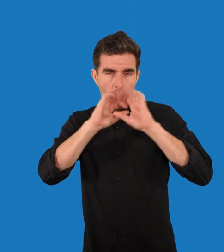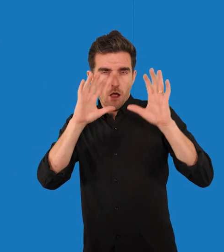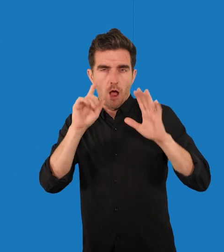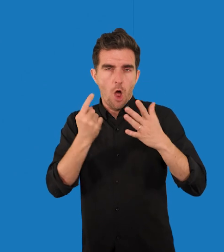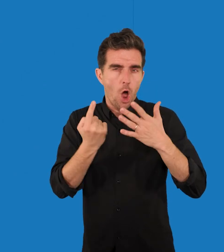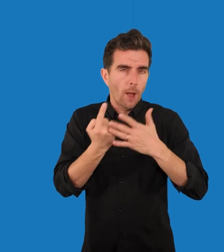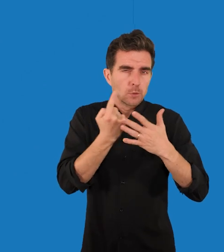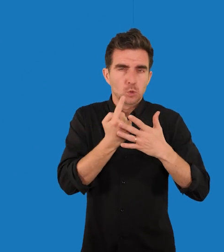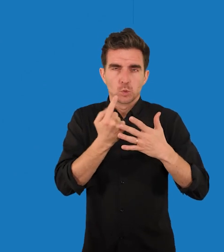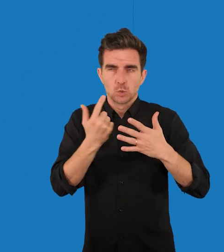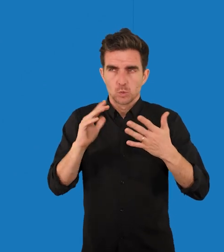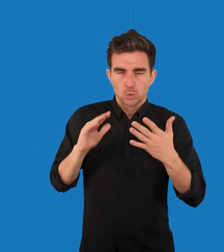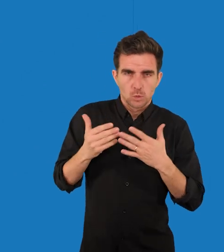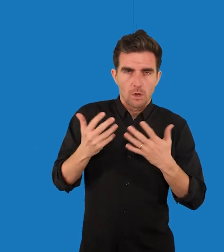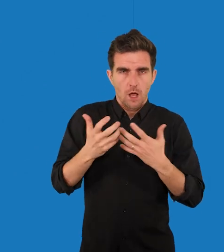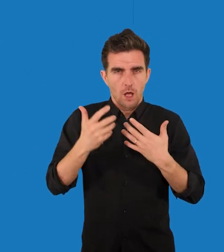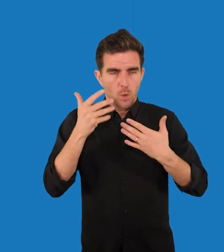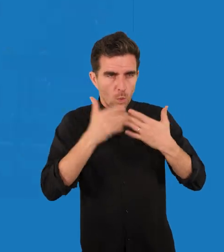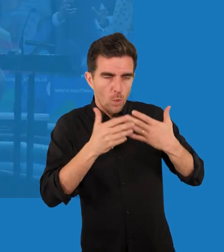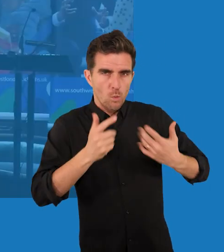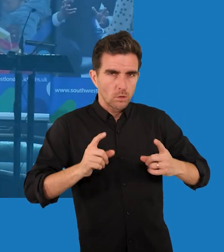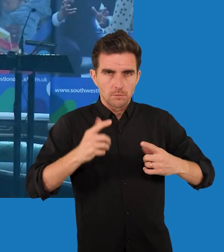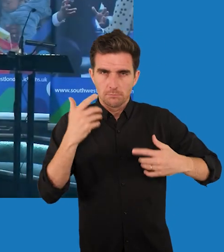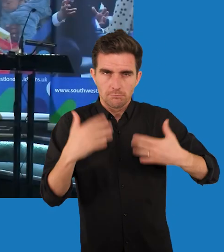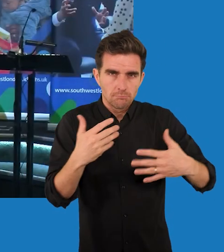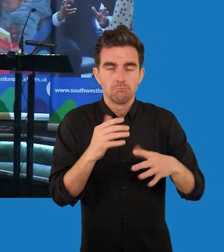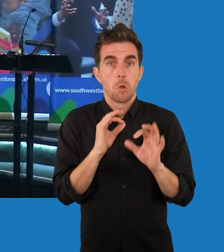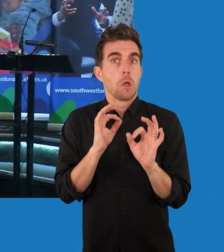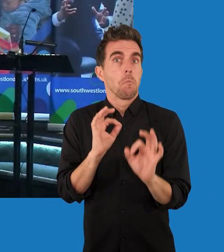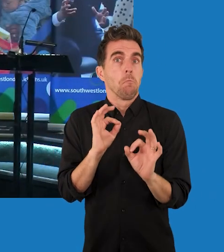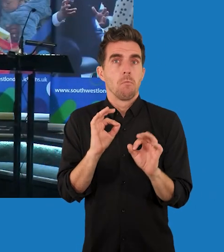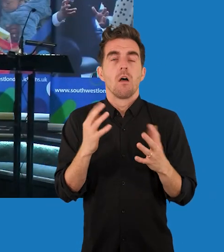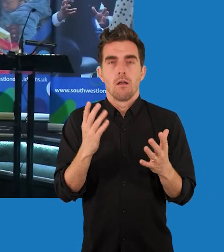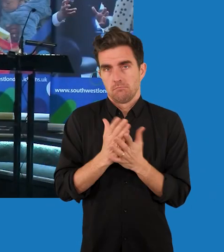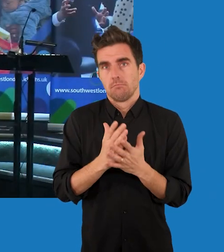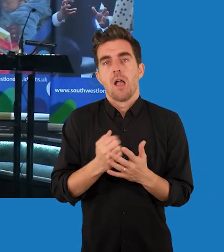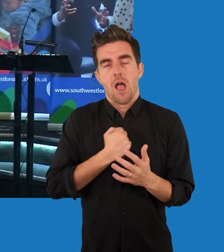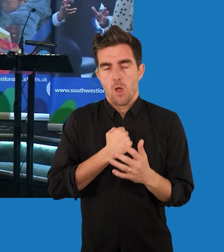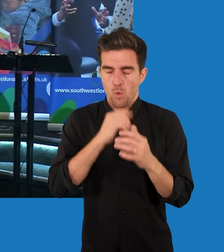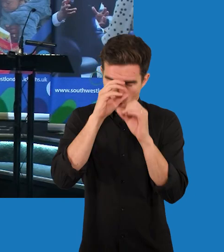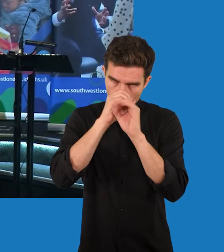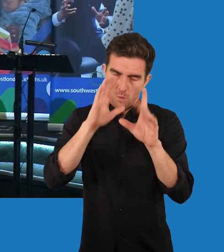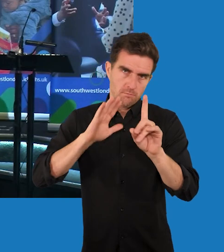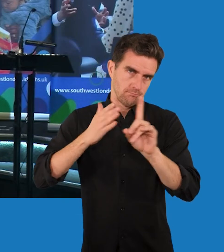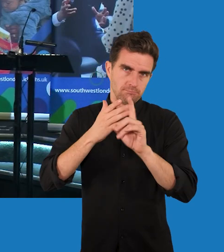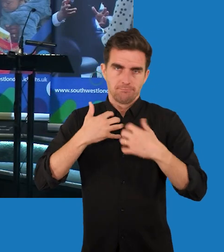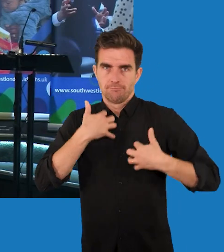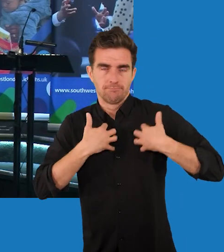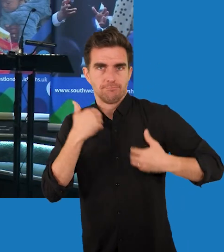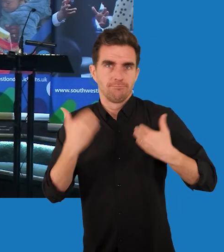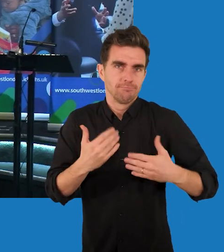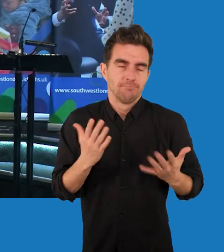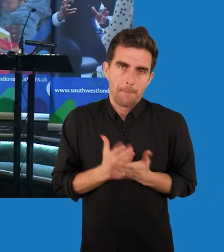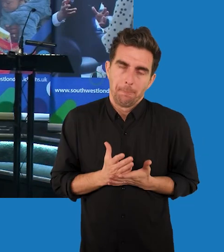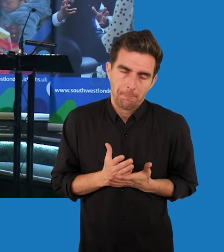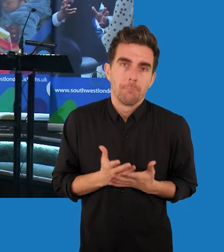good sense of the opportunities that we have moving forward. That will be definitely part